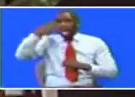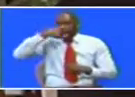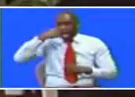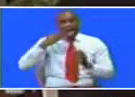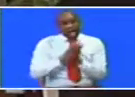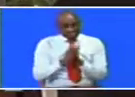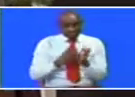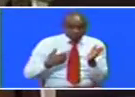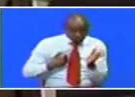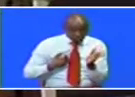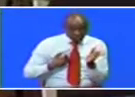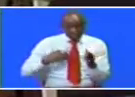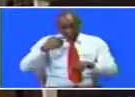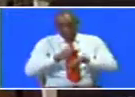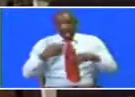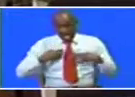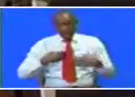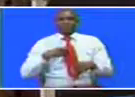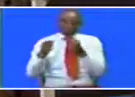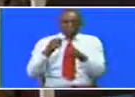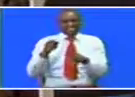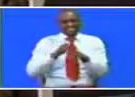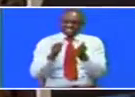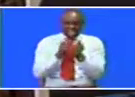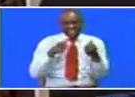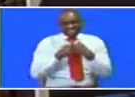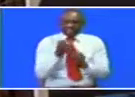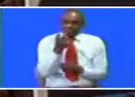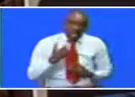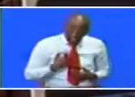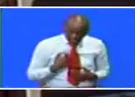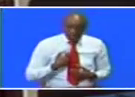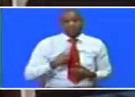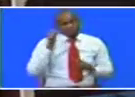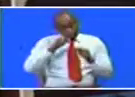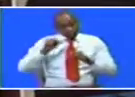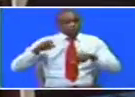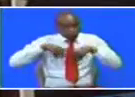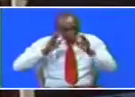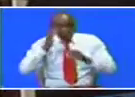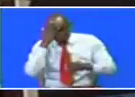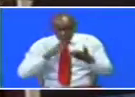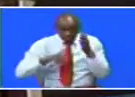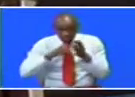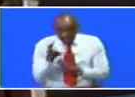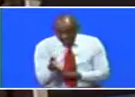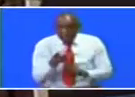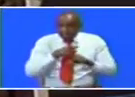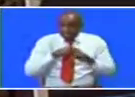drug, that there are always side effects. And do we need to monitor them adequately? Yes. But mothers